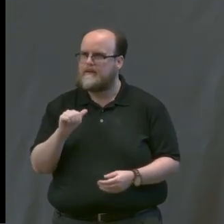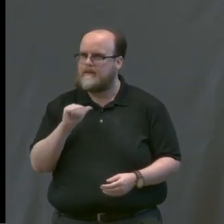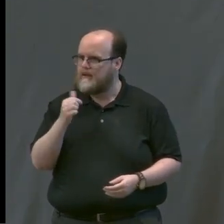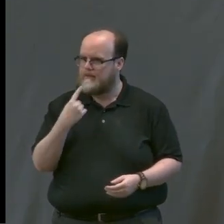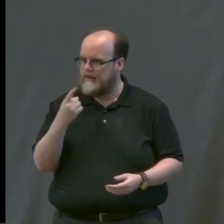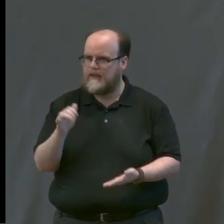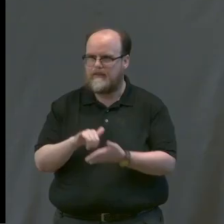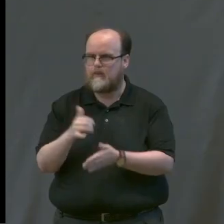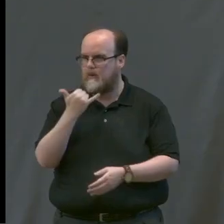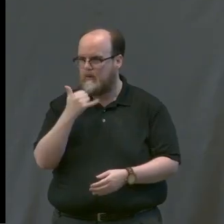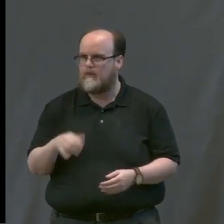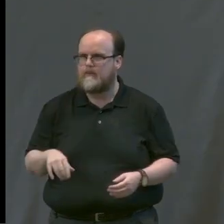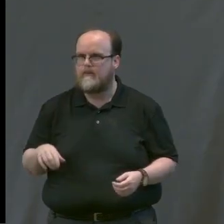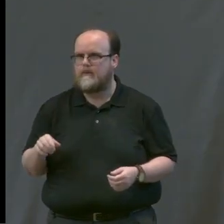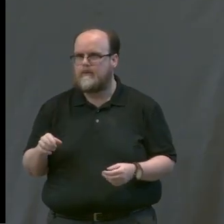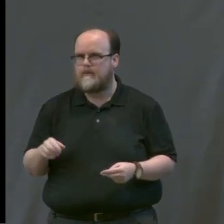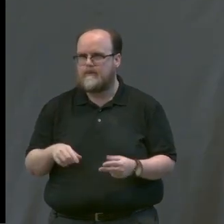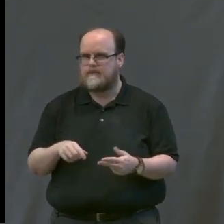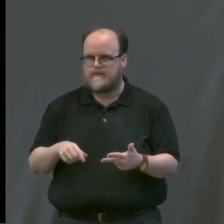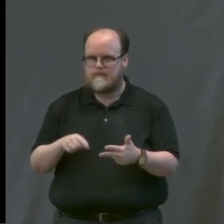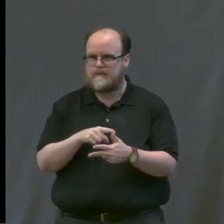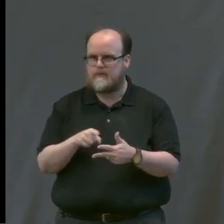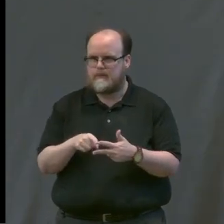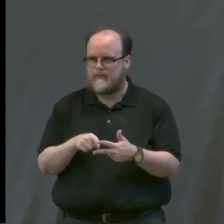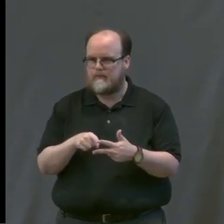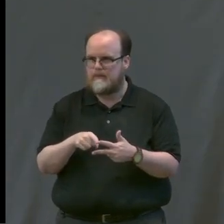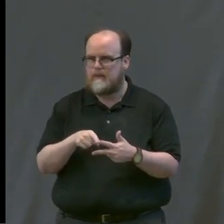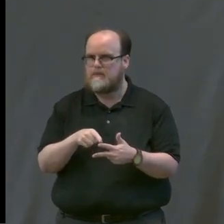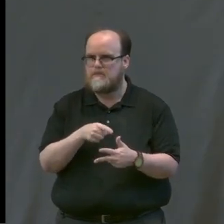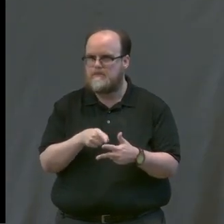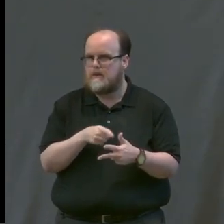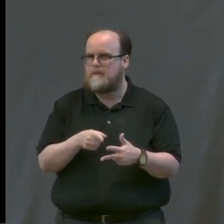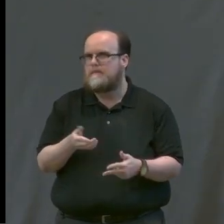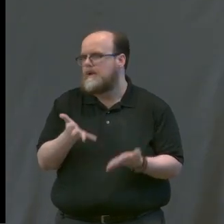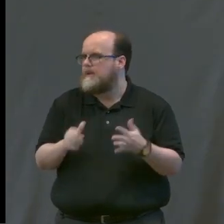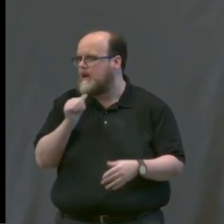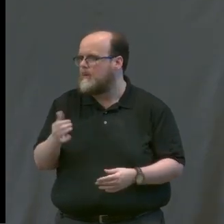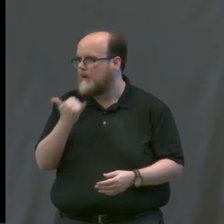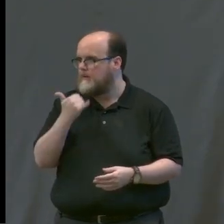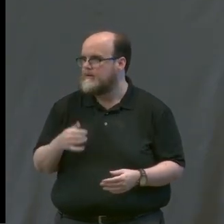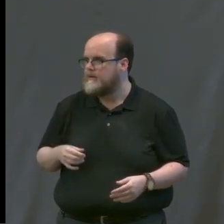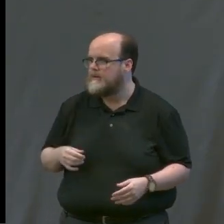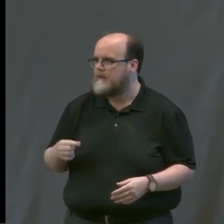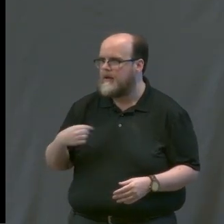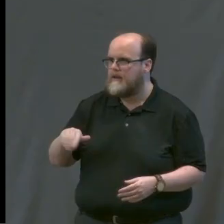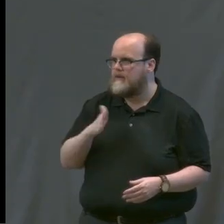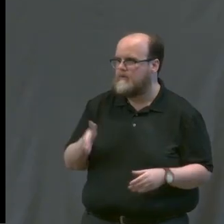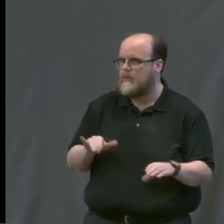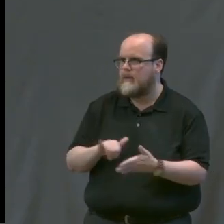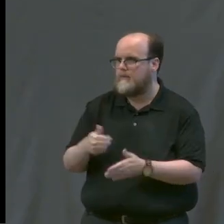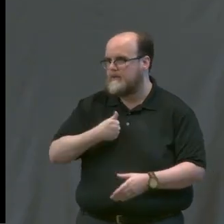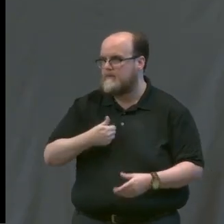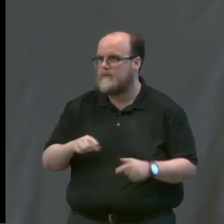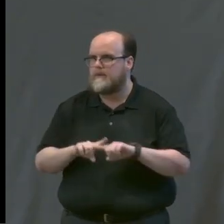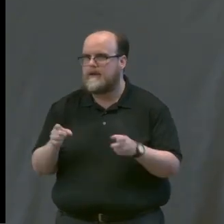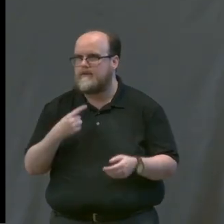first 2 verses that we're going to be talking about, it probably isn't wrong. I don't think I've ever done it myself,